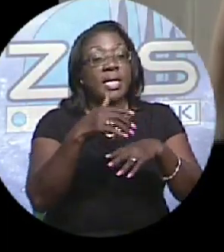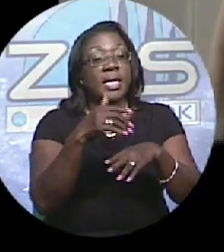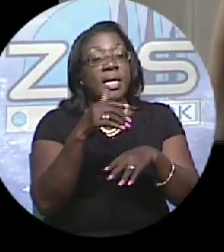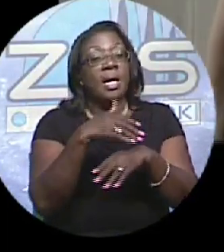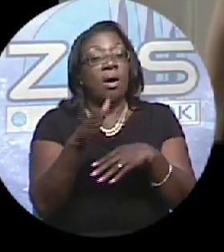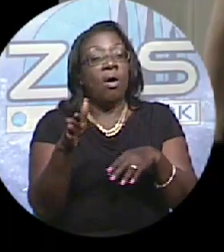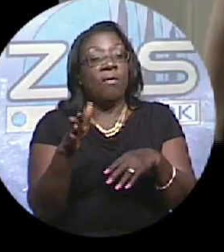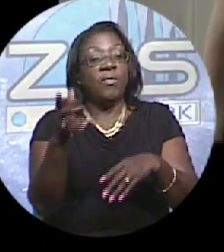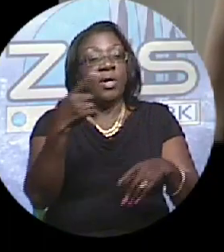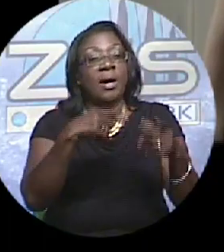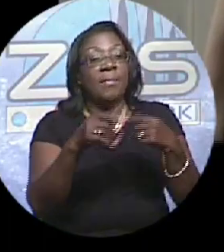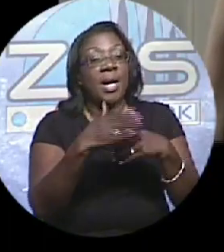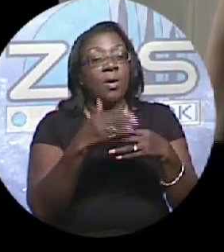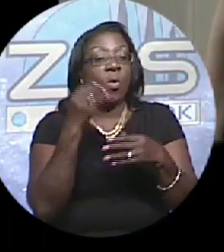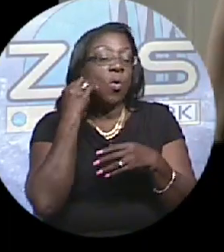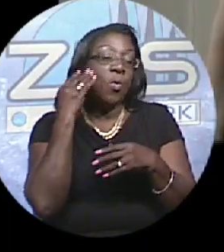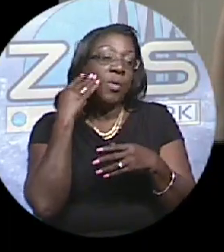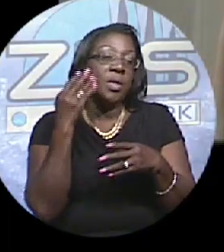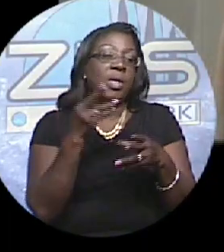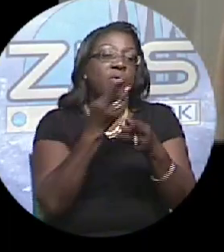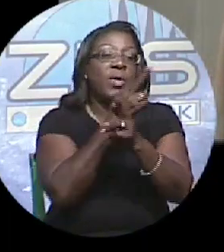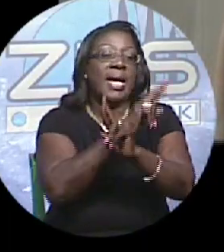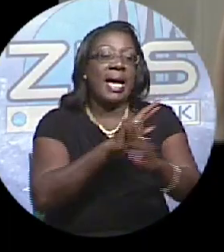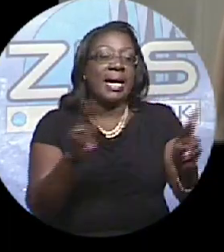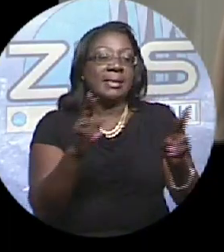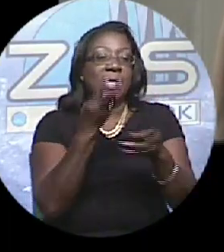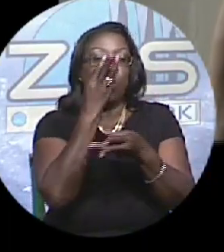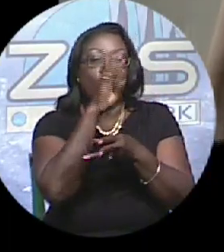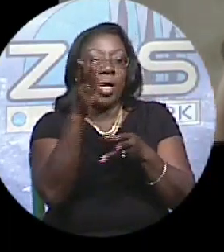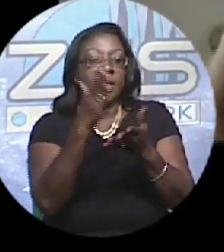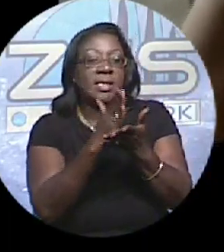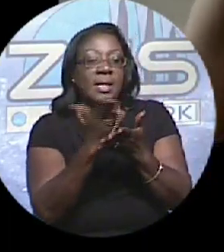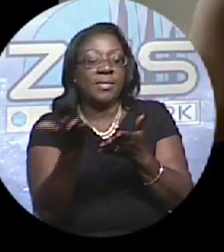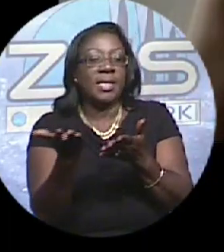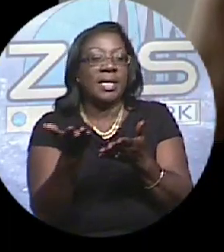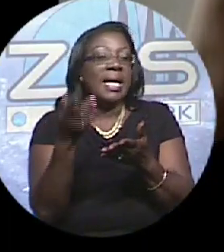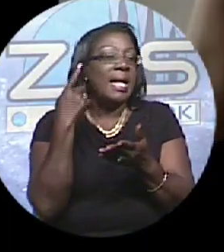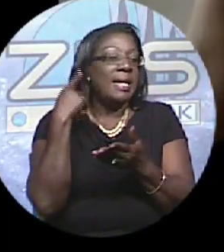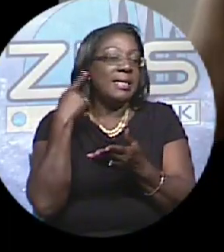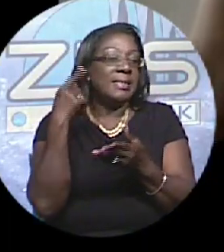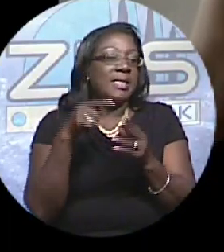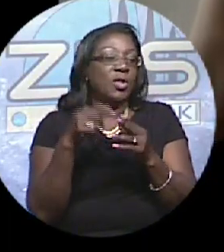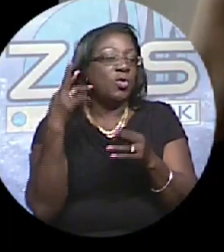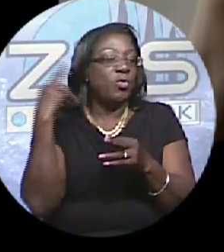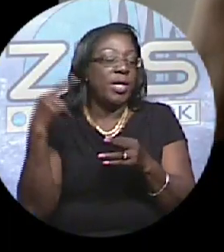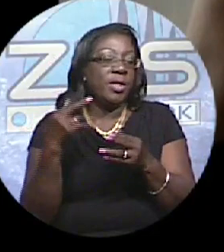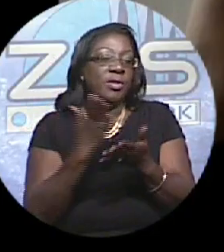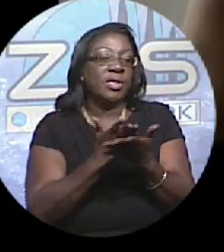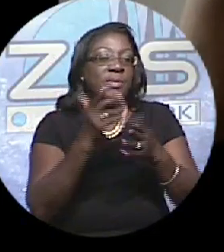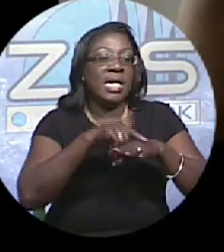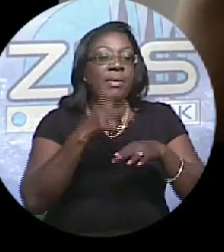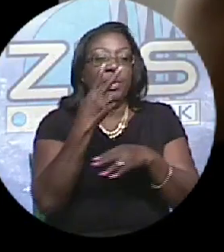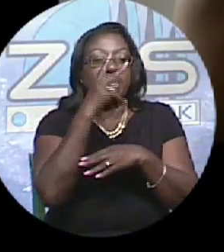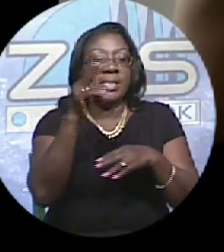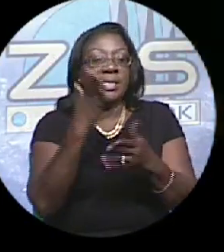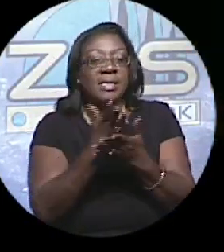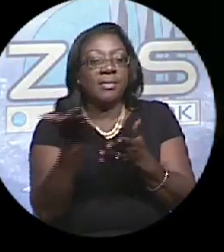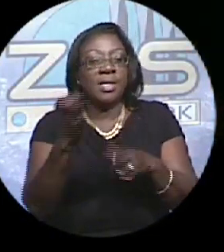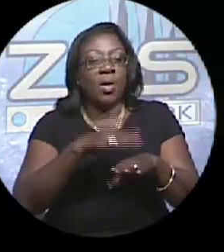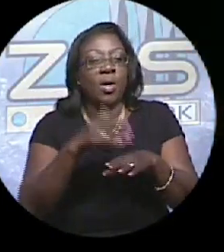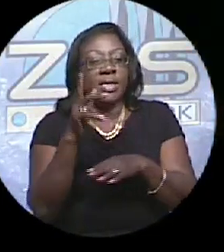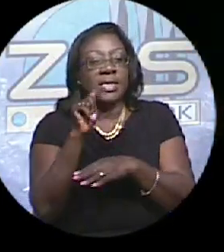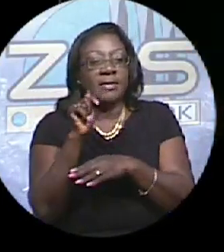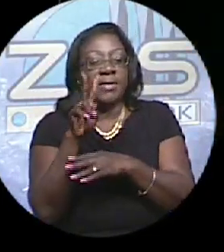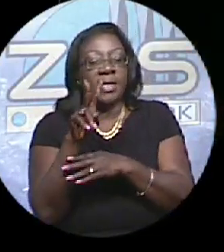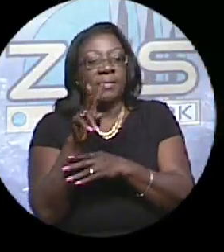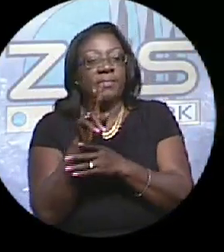to relax and watch something rather than, just listening to the radio. Sometimes you want to see something,